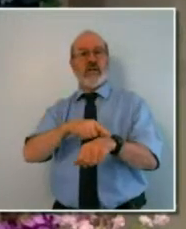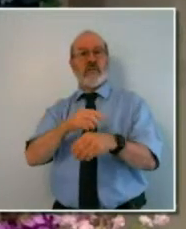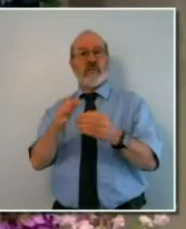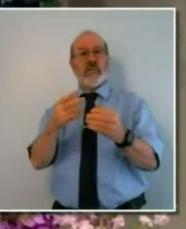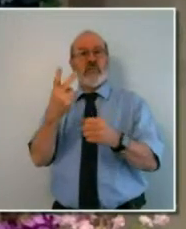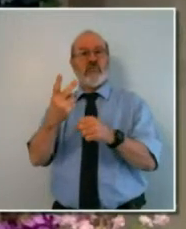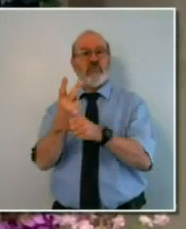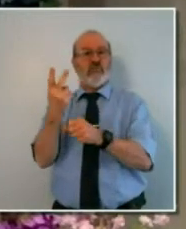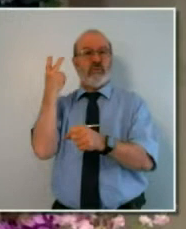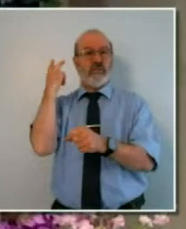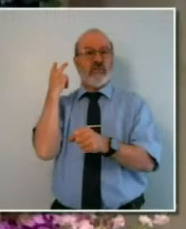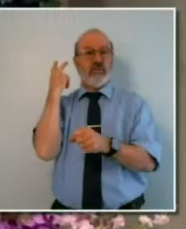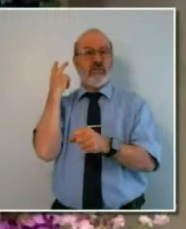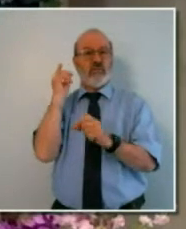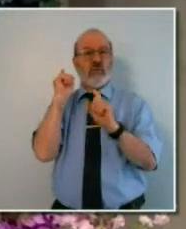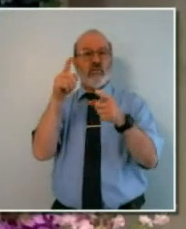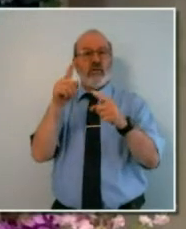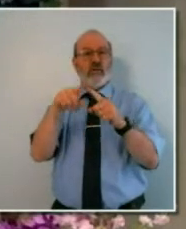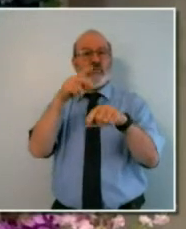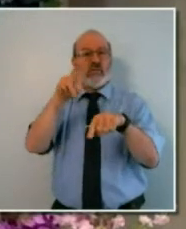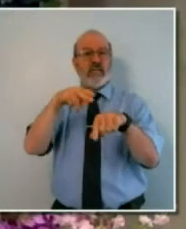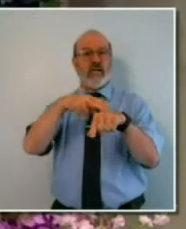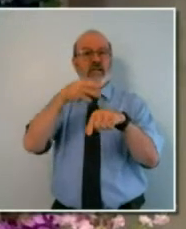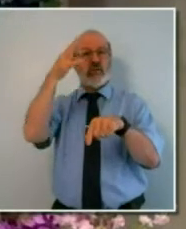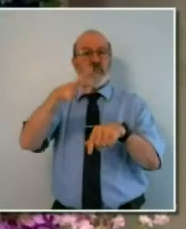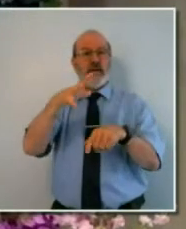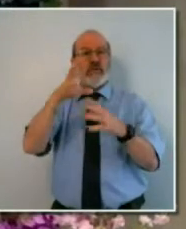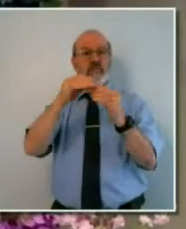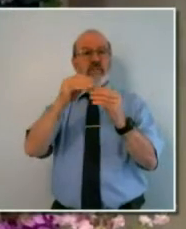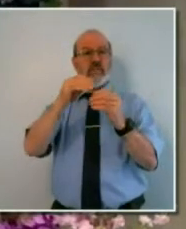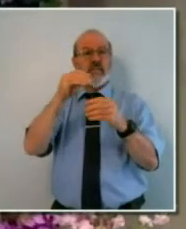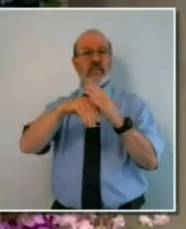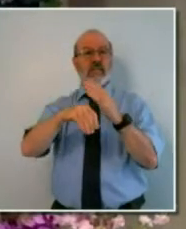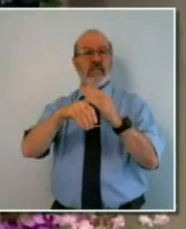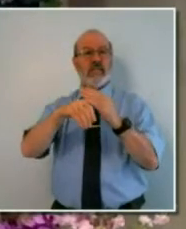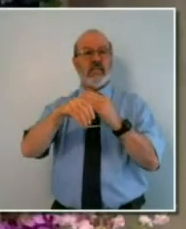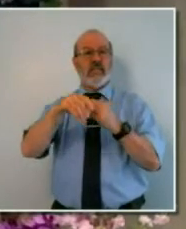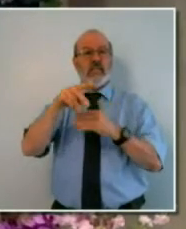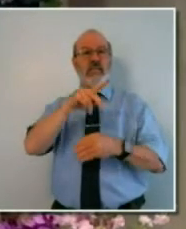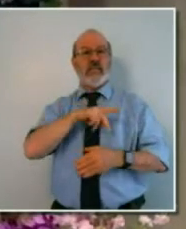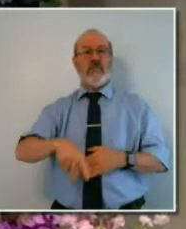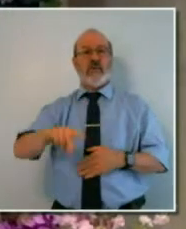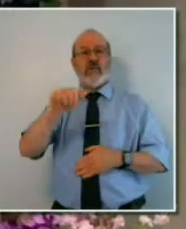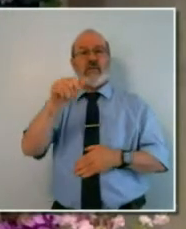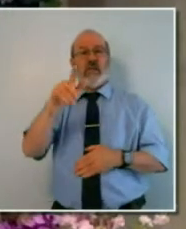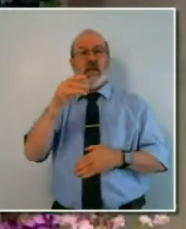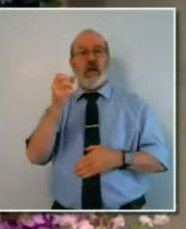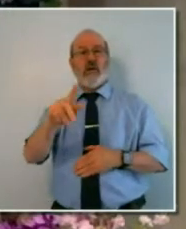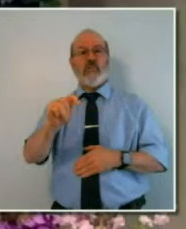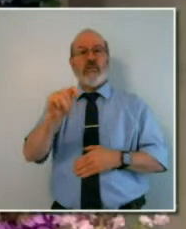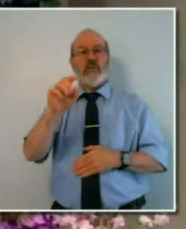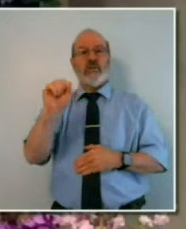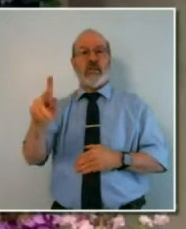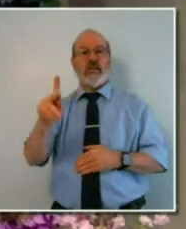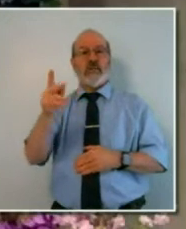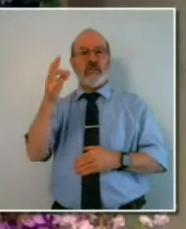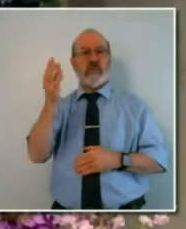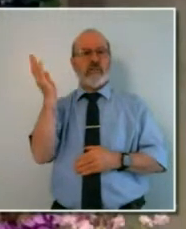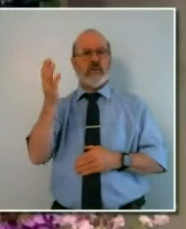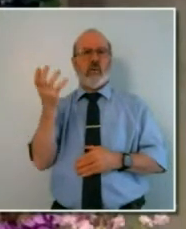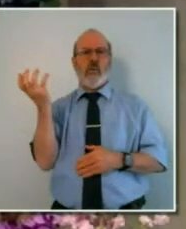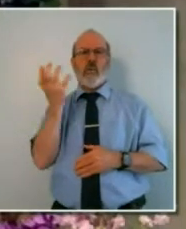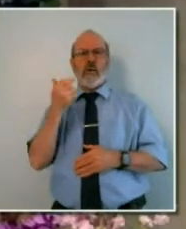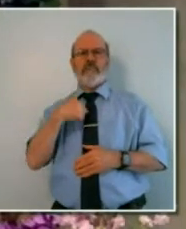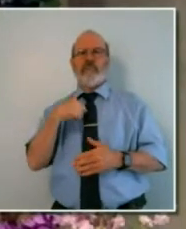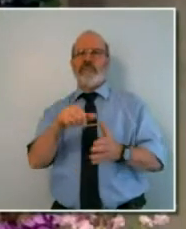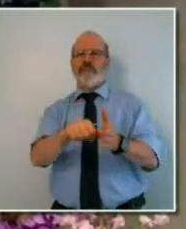now when we went to the National Pastors Meeting out in Prince Albert, Saskatchewan. And he preached a message, and wow, I was impressed with his